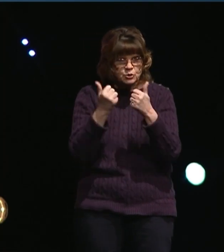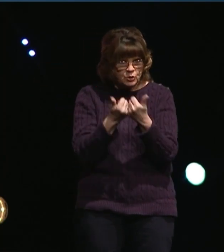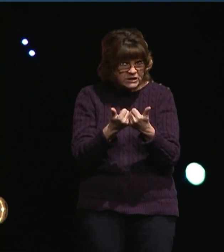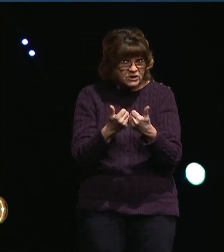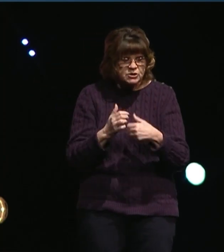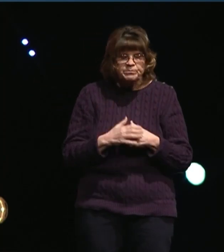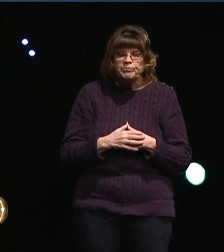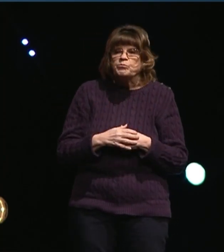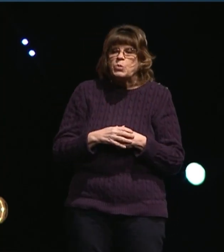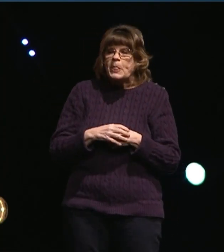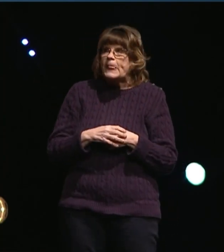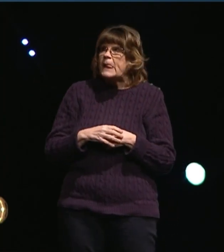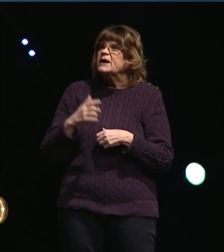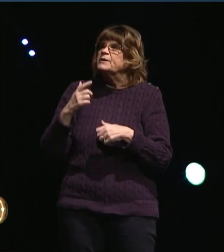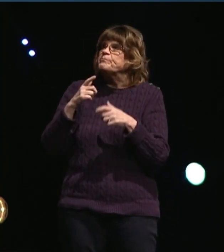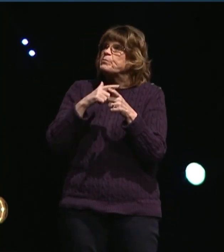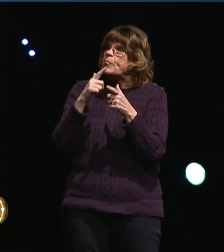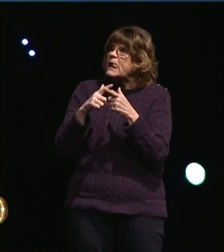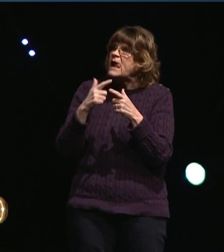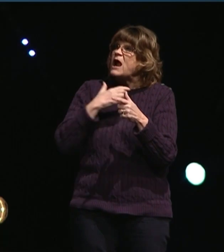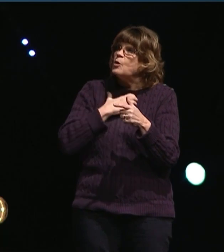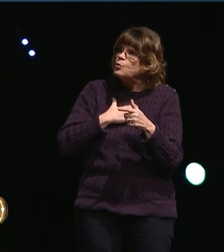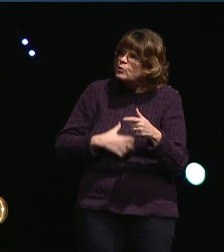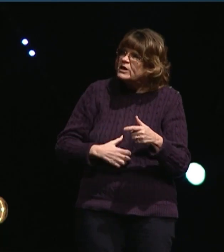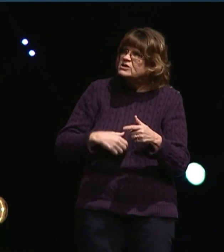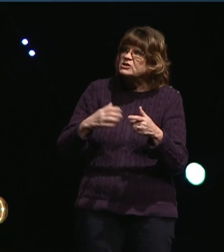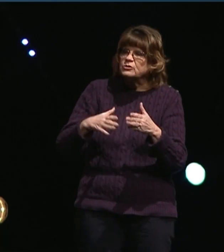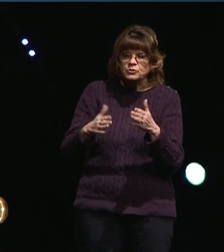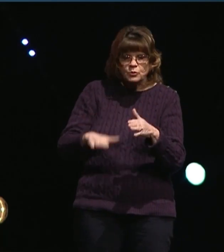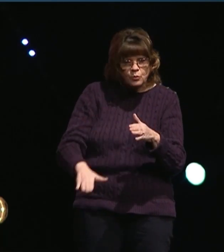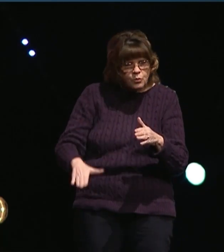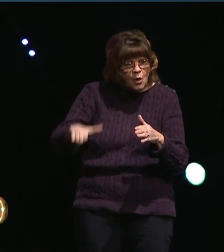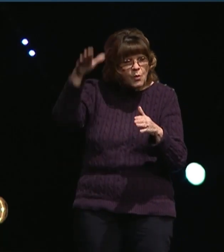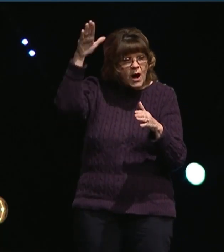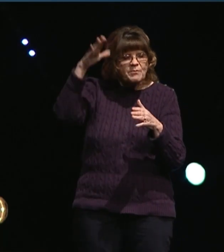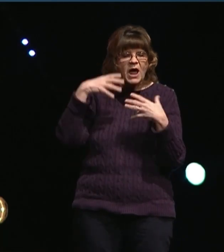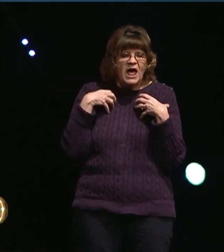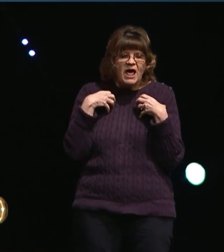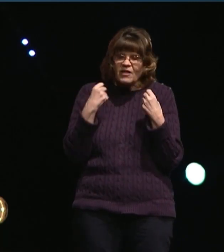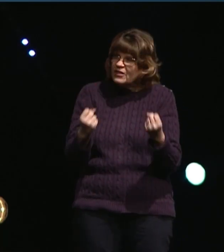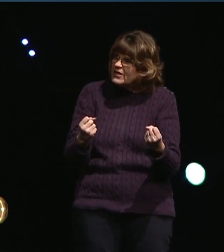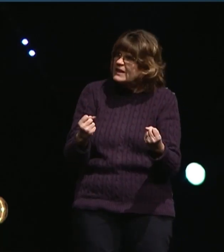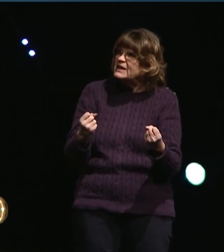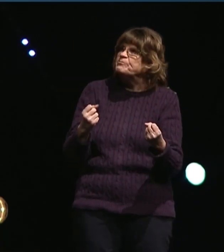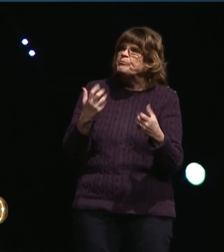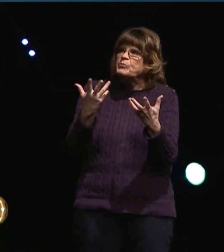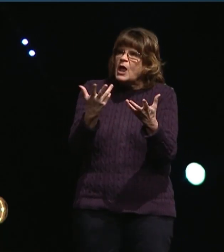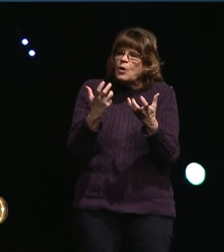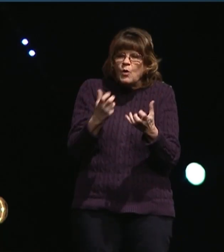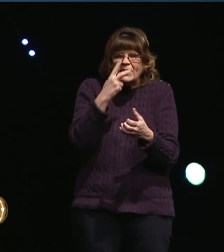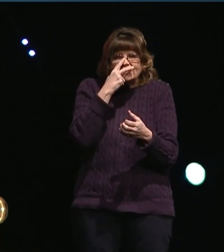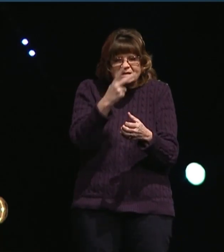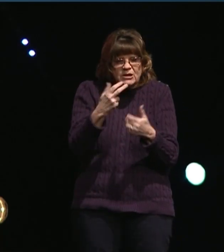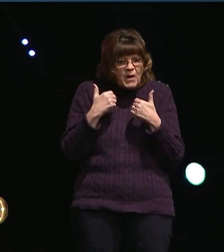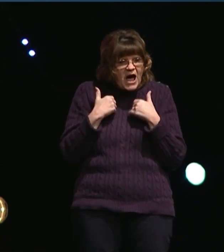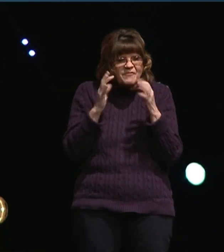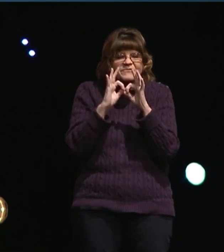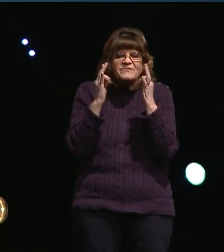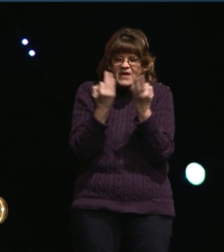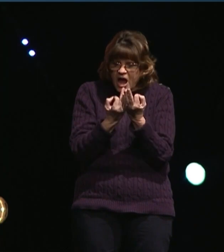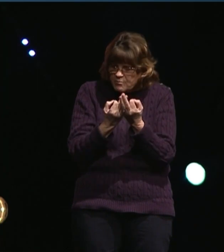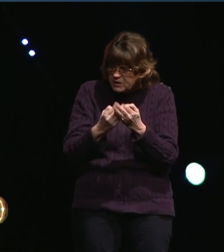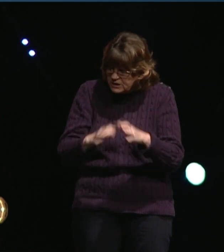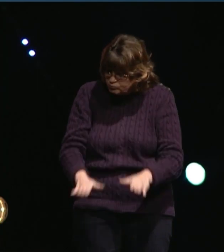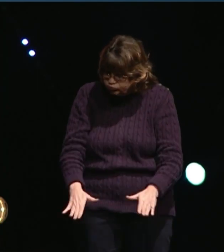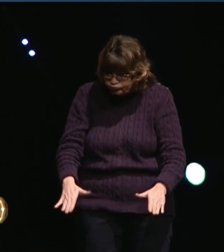Montana. My wish is for them to grow up healthy and hopeful, believing in themselves. I want to see them have families of their own,